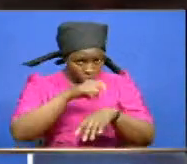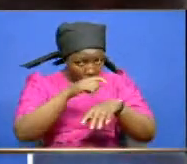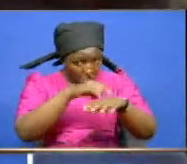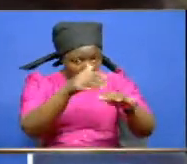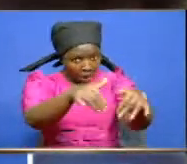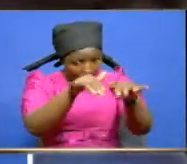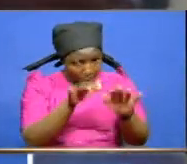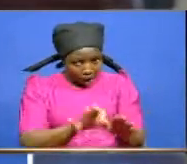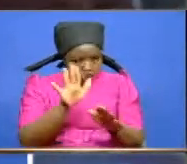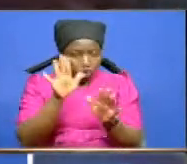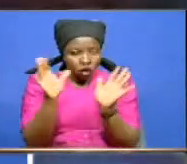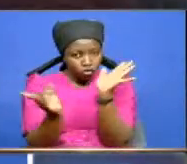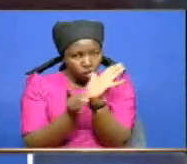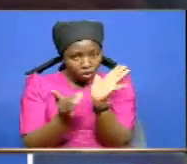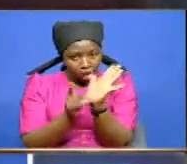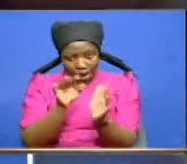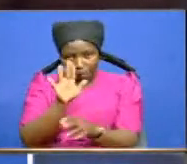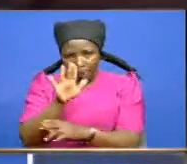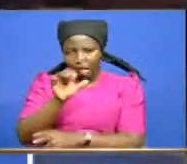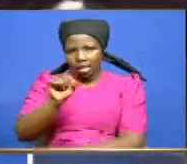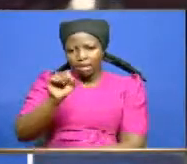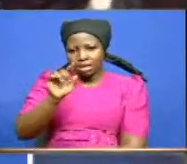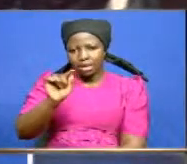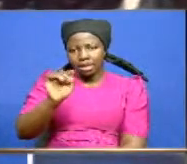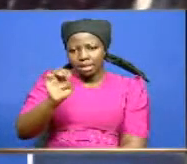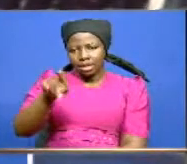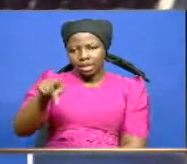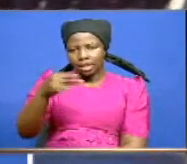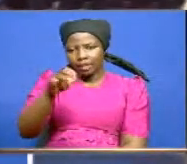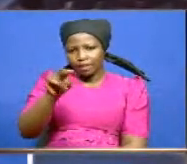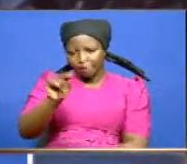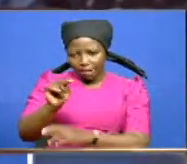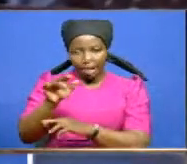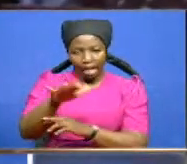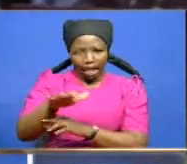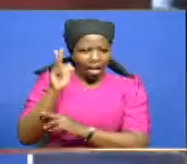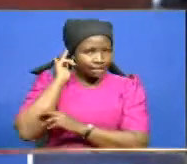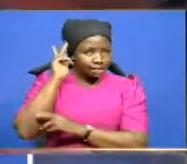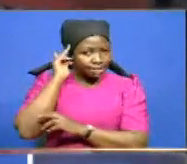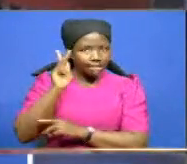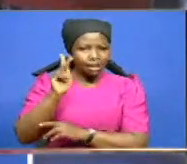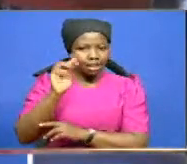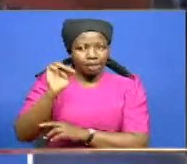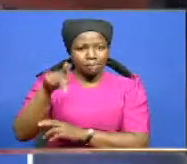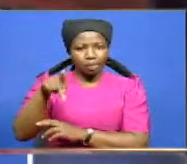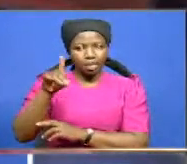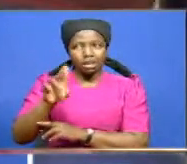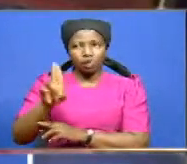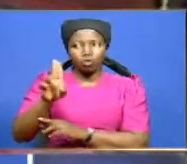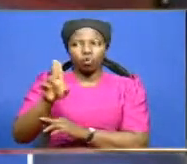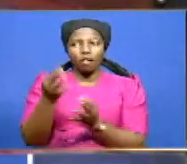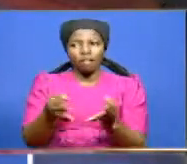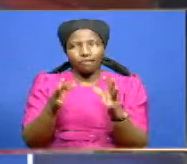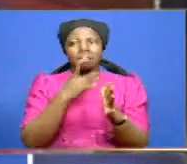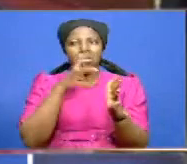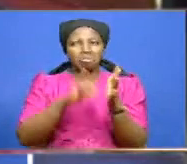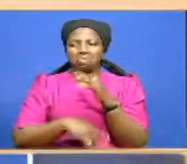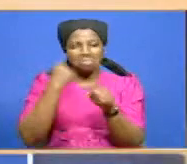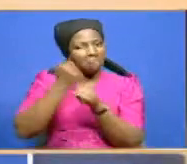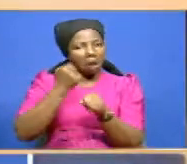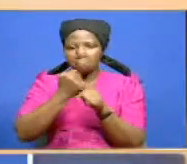their colleague, Dr. Stephen Mogusu, in Kisii, KMPD officials said they will boycott work as long as it